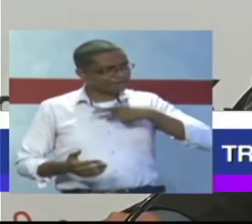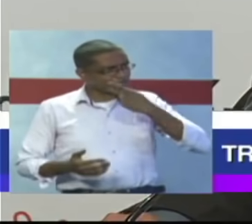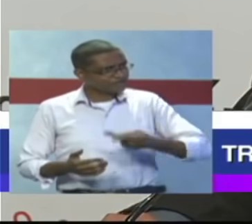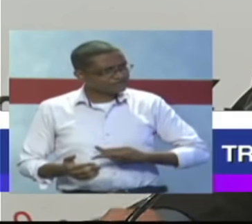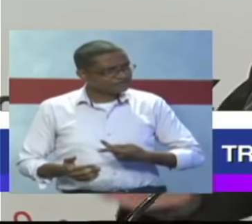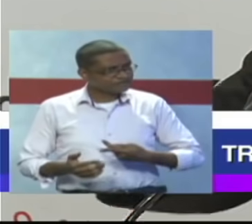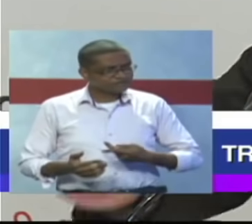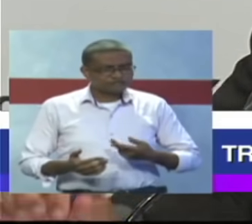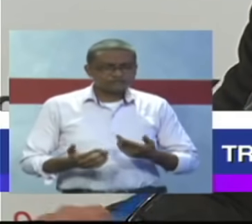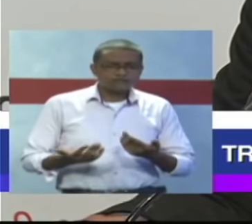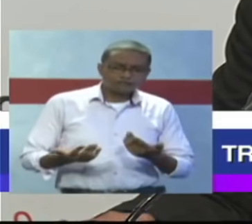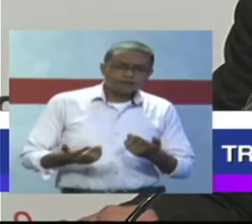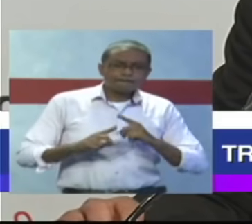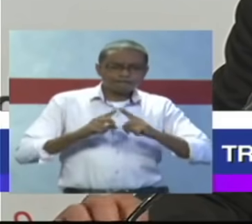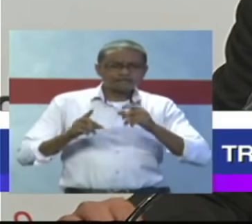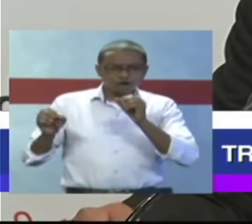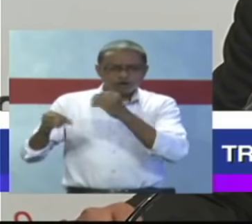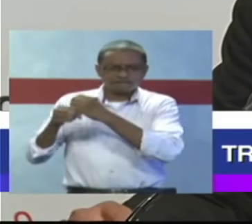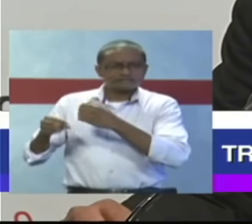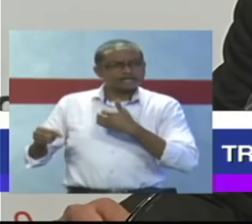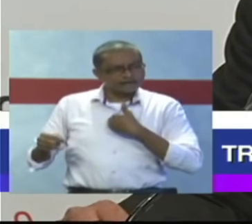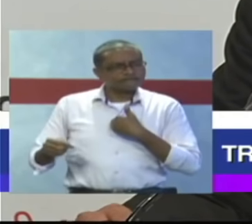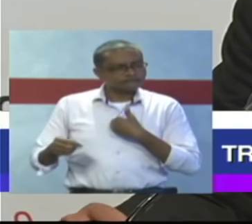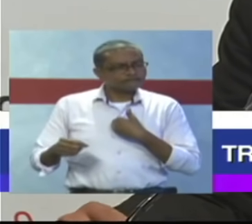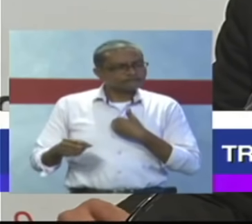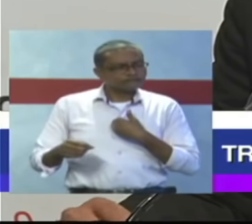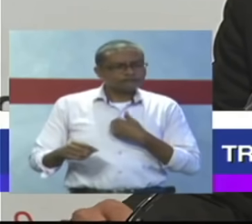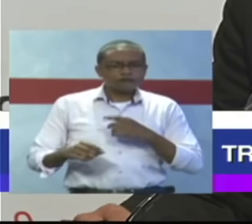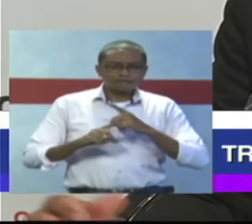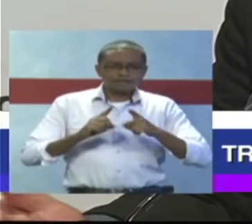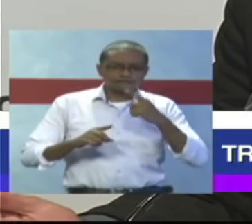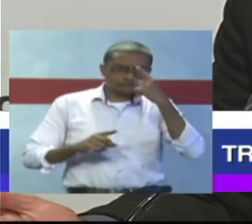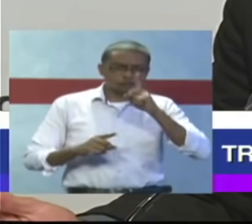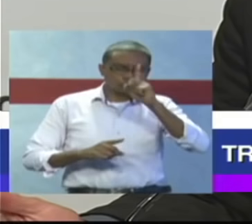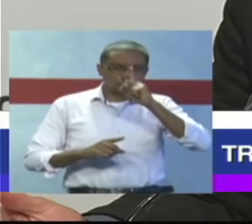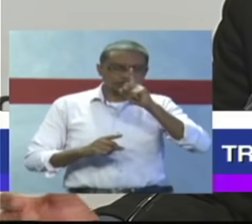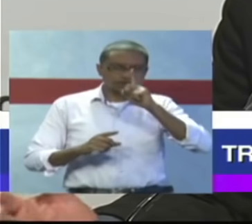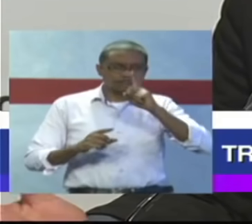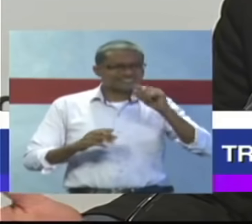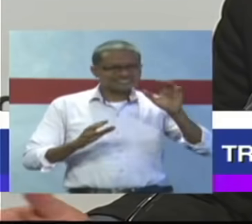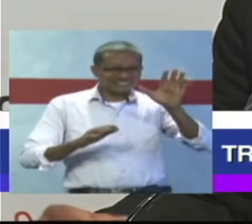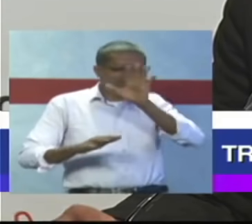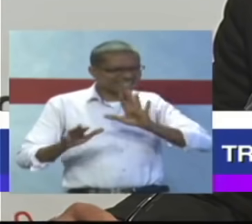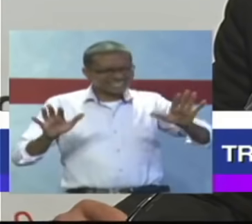Richard, as usual, but I have it in the office. So estimate for one calendar year,